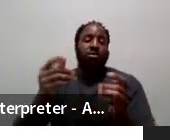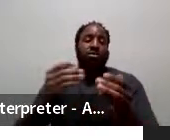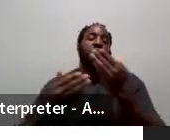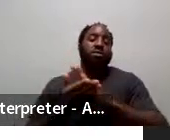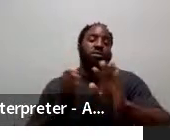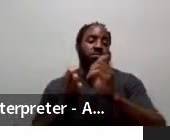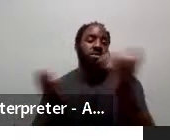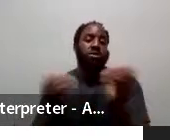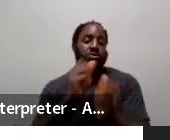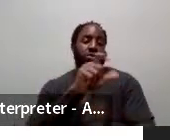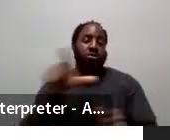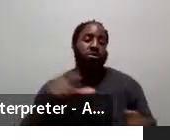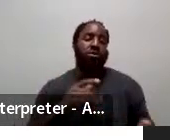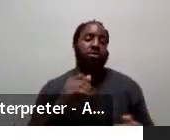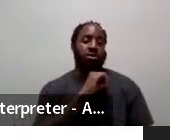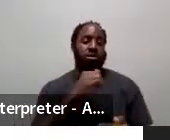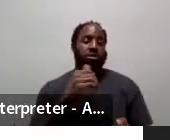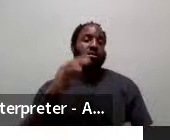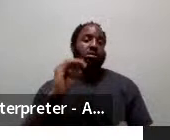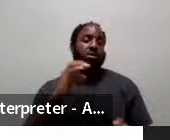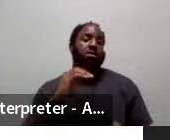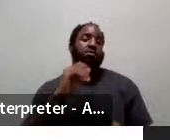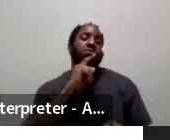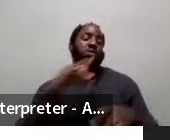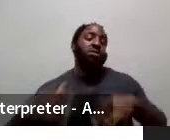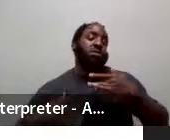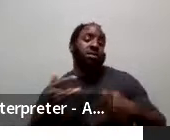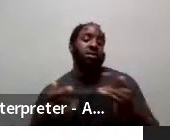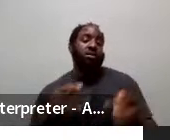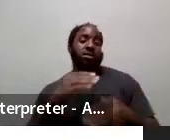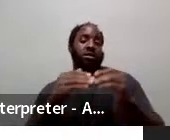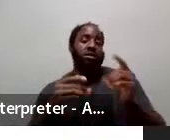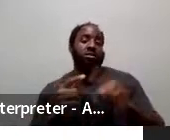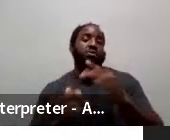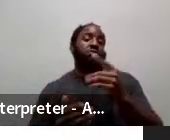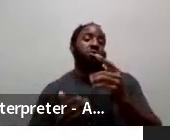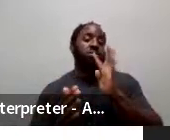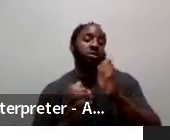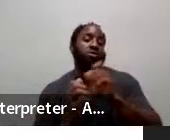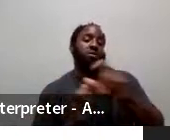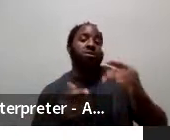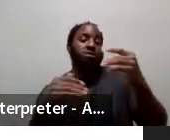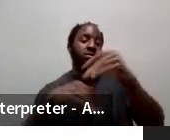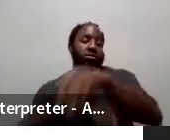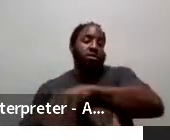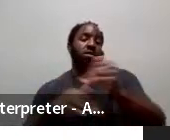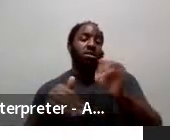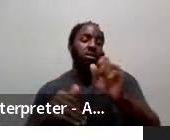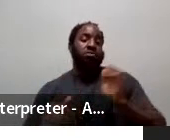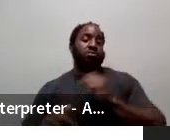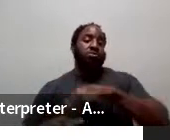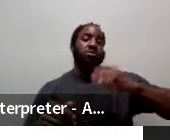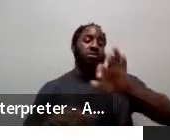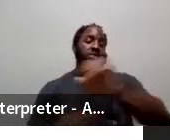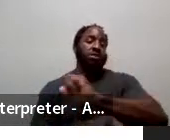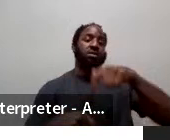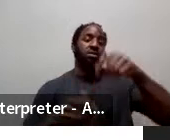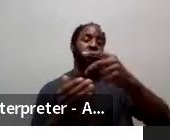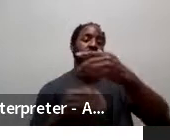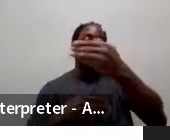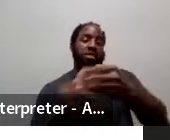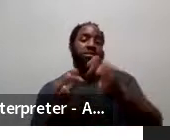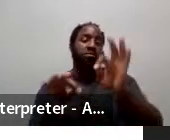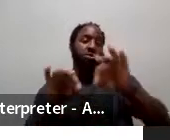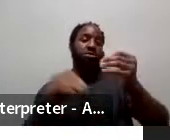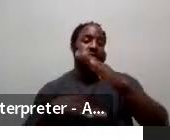you. I am really excited to talk with you today as we take this next critical step